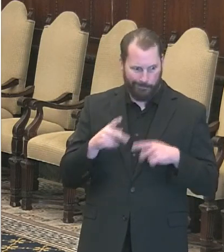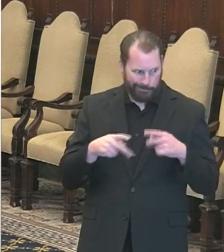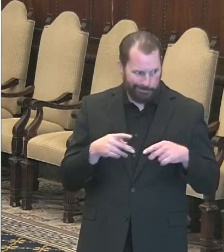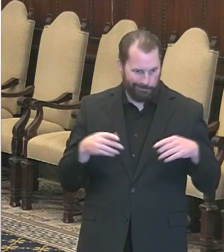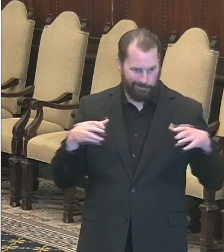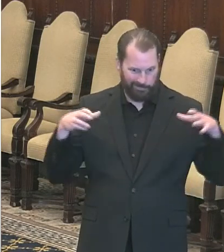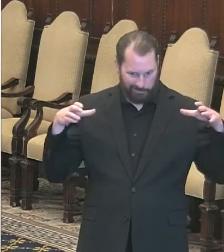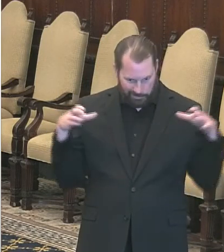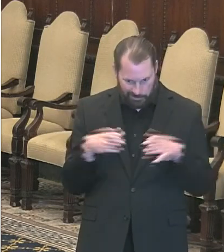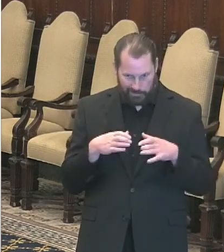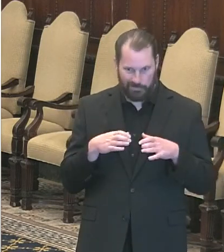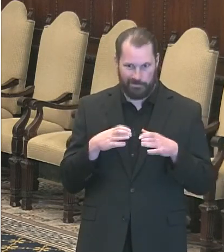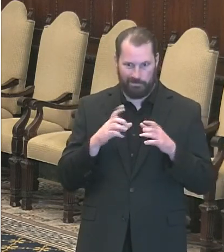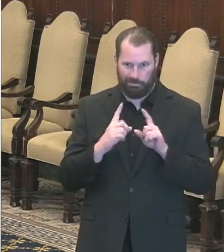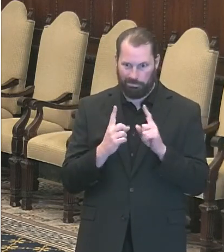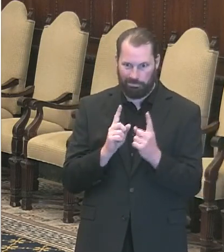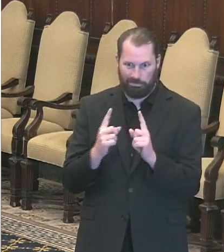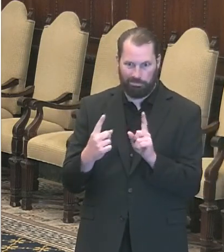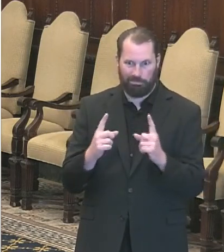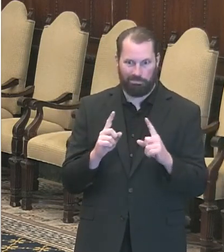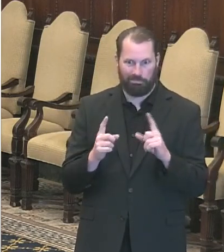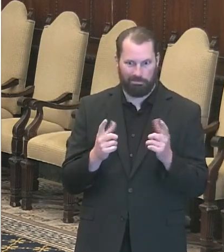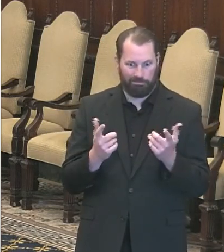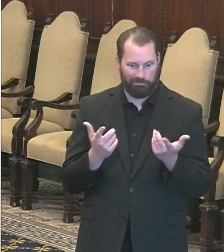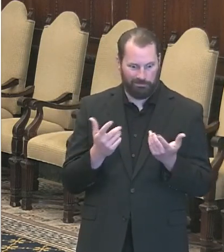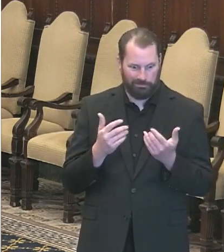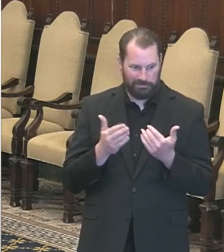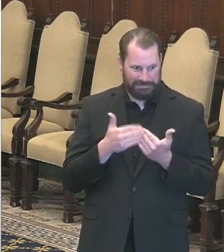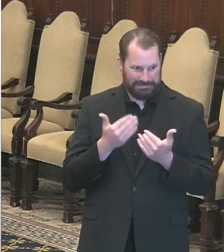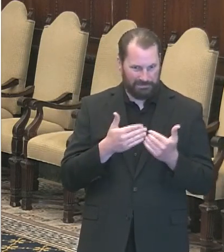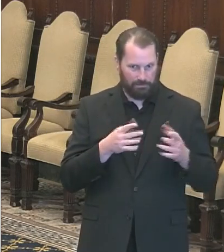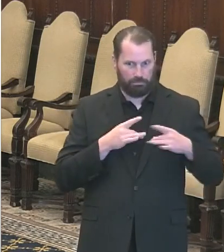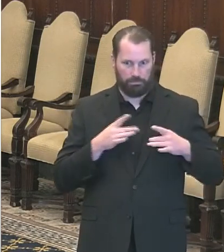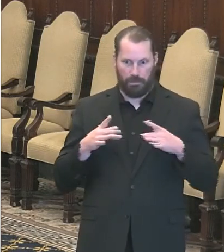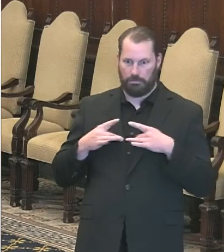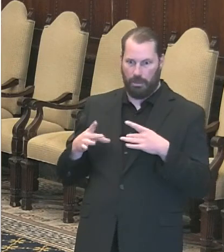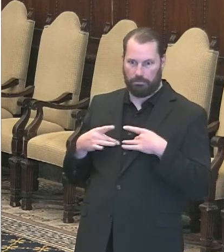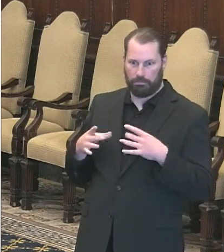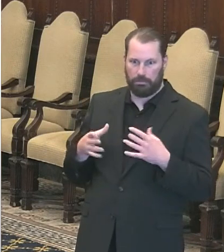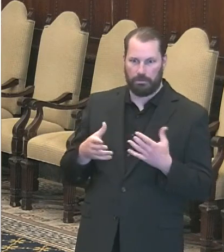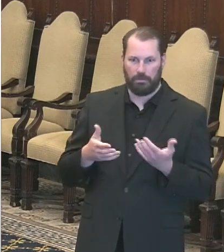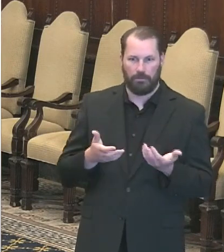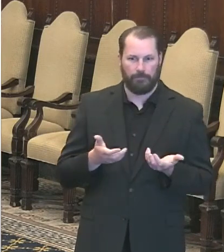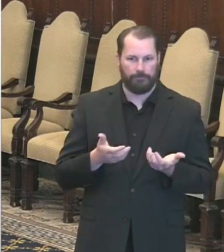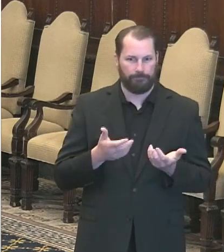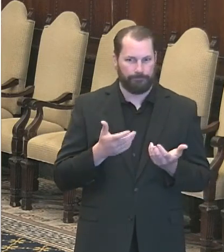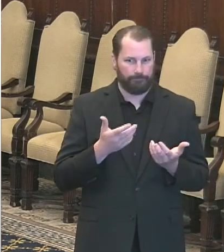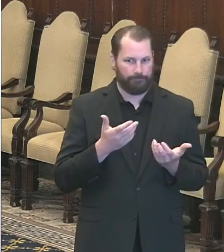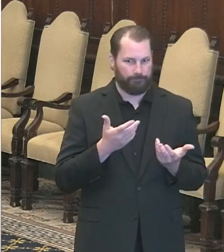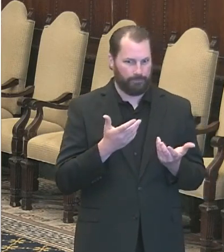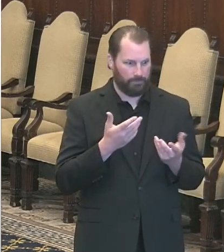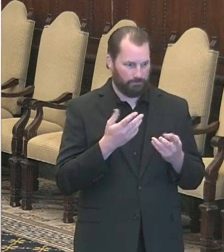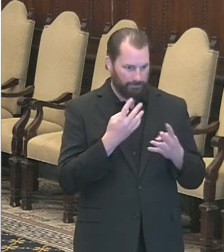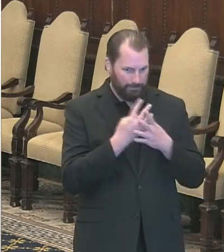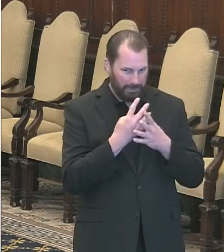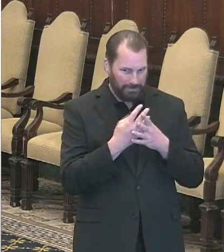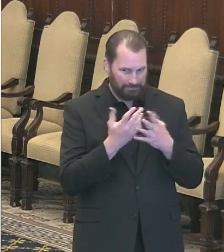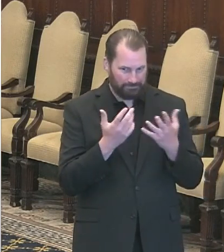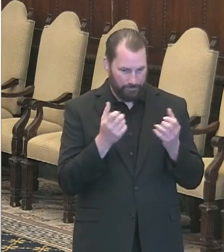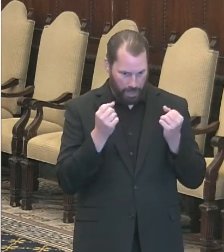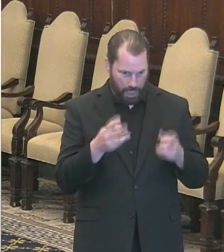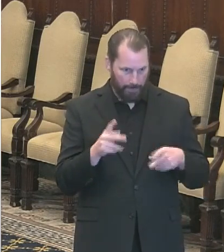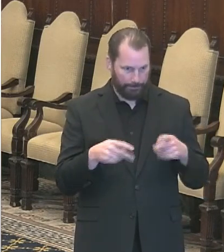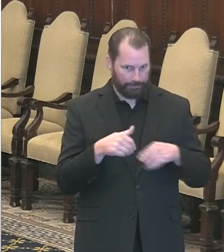so that's where my question is based on, like, given that they're coming out of these facilities where there's greater risk of spread because they're in close